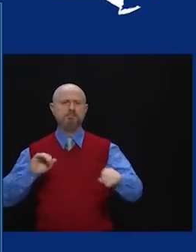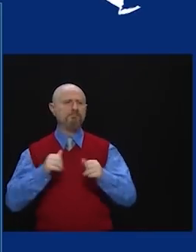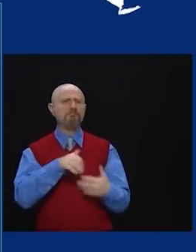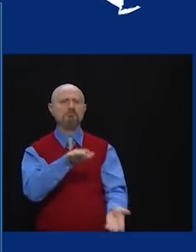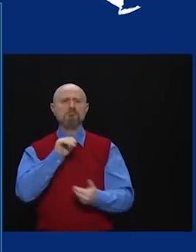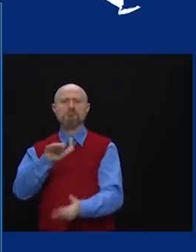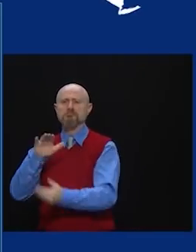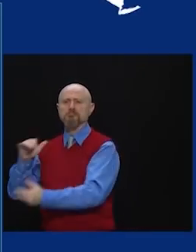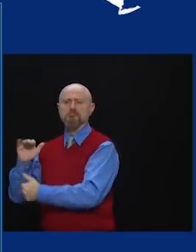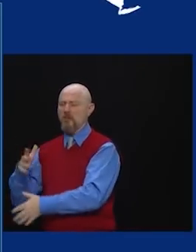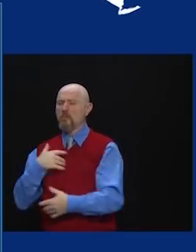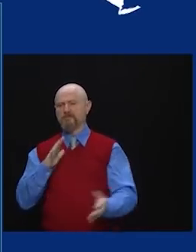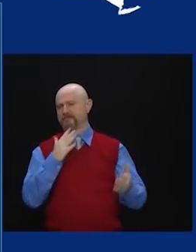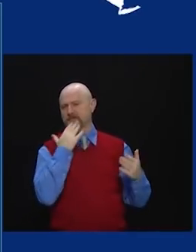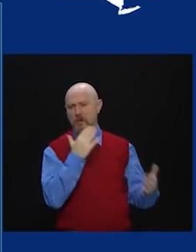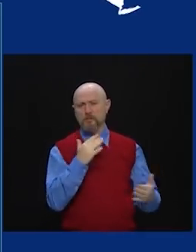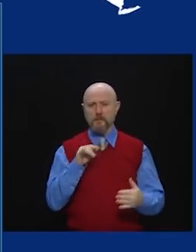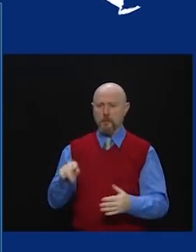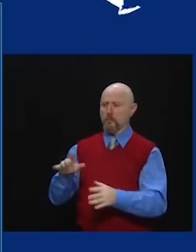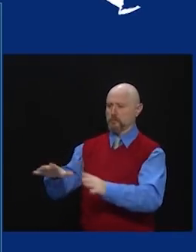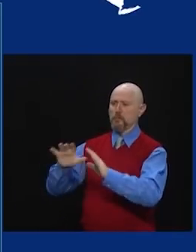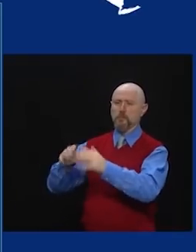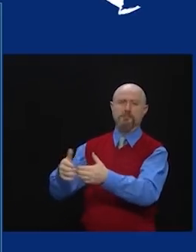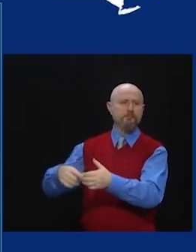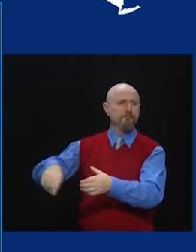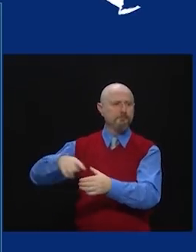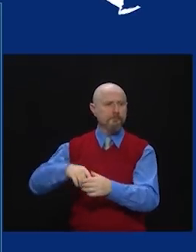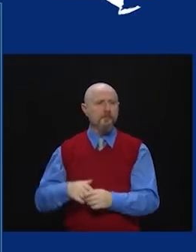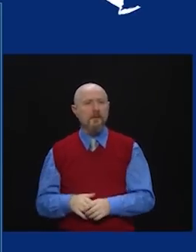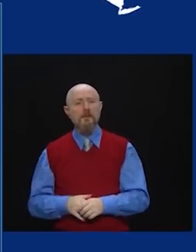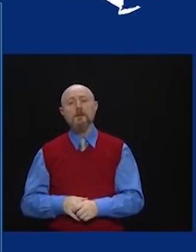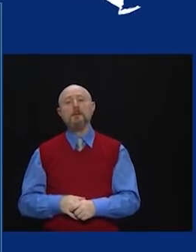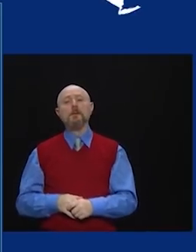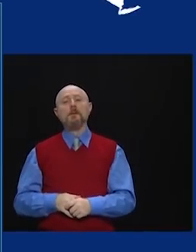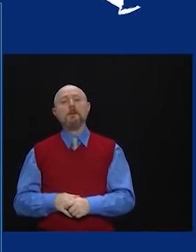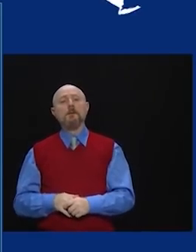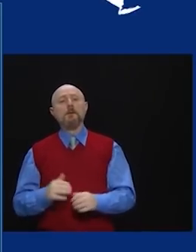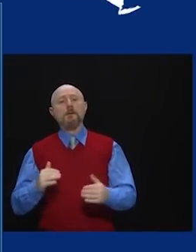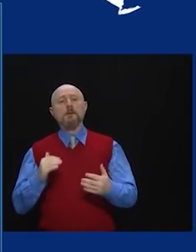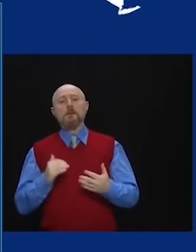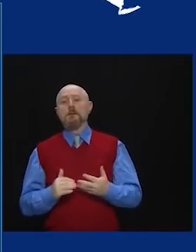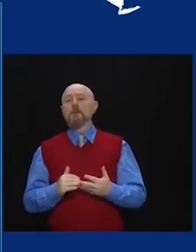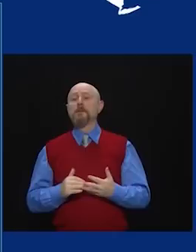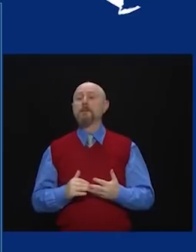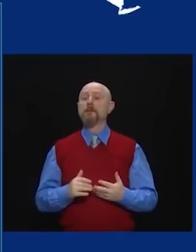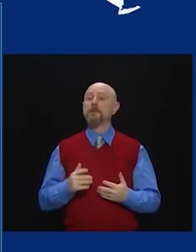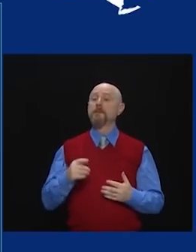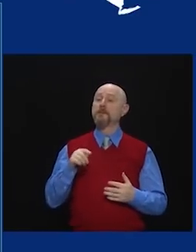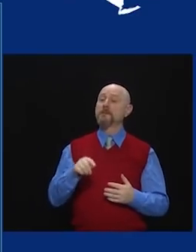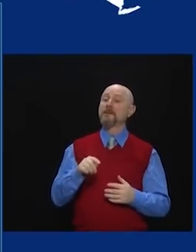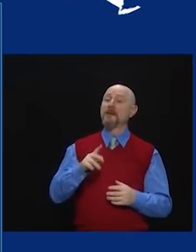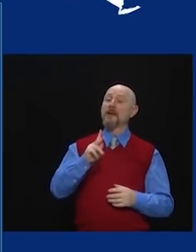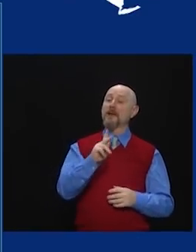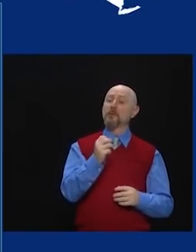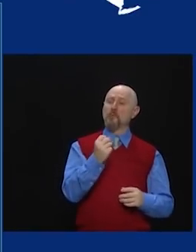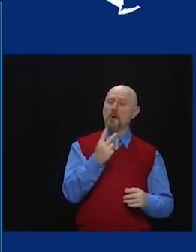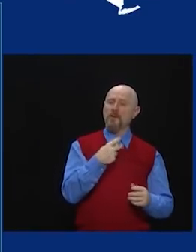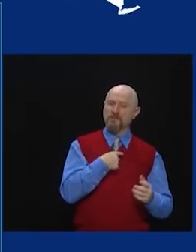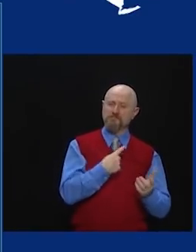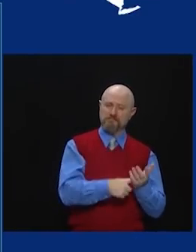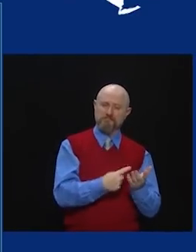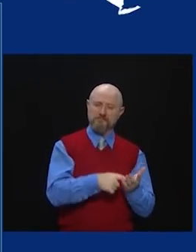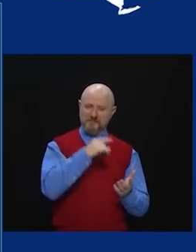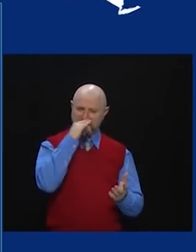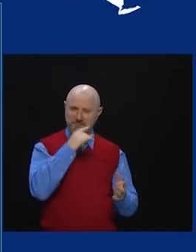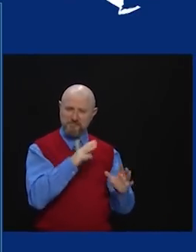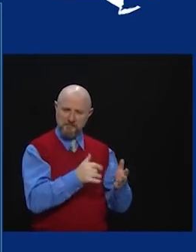Also, we talked a lot about keeping children in school K through 12. Let's talk about kids on campus. And we know